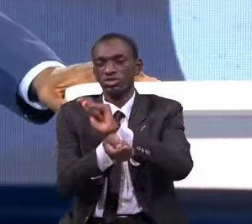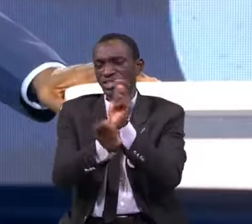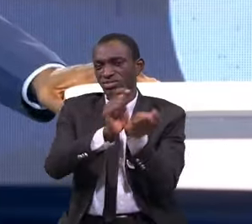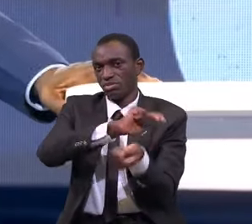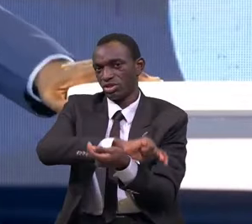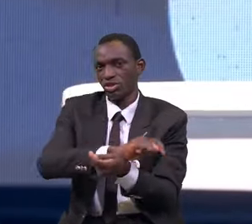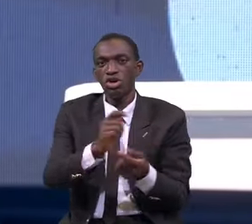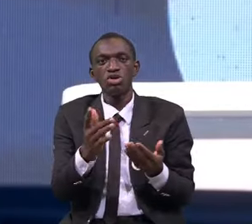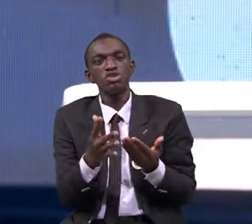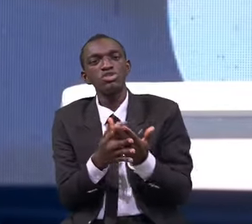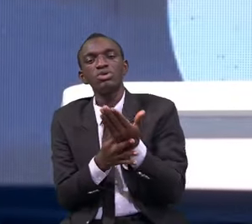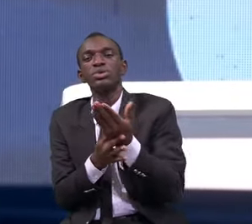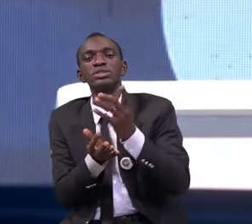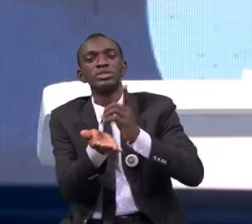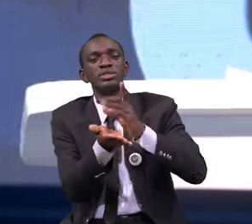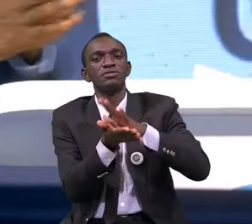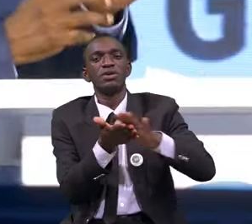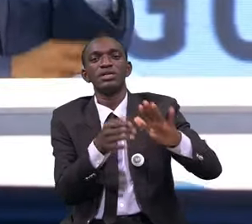through the divine touch.